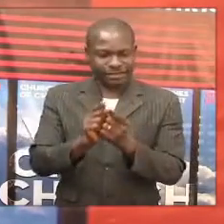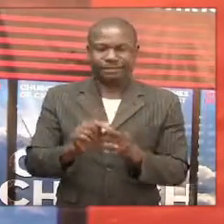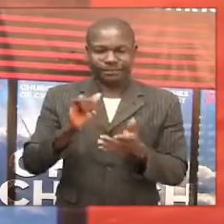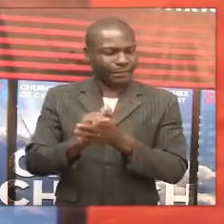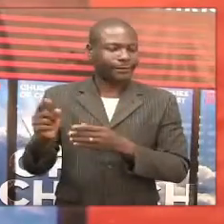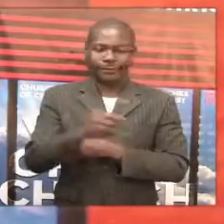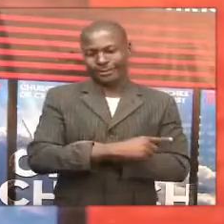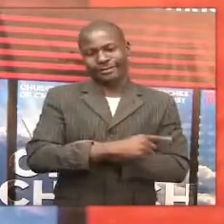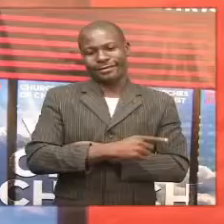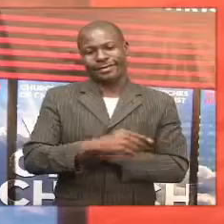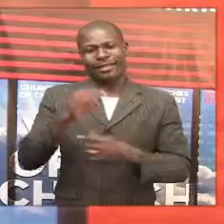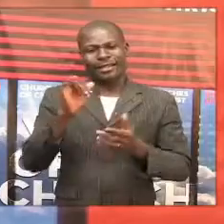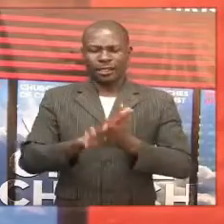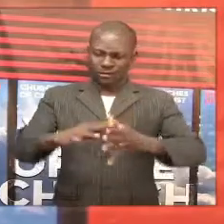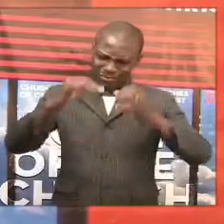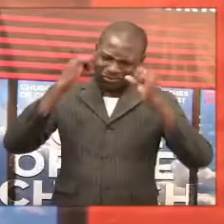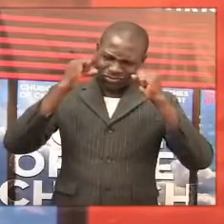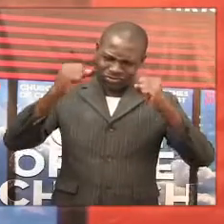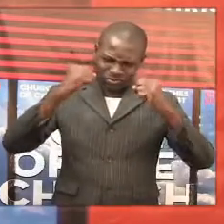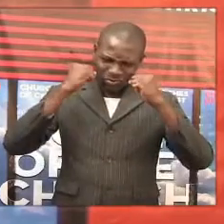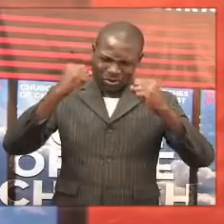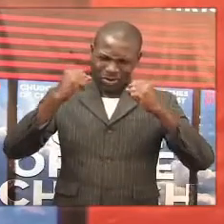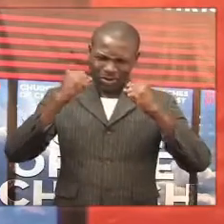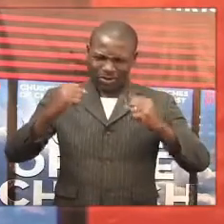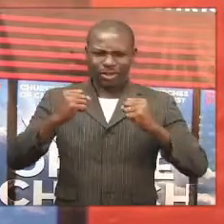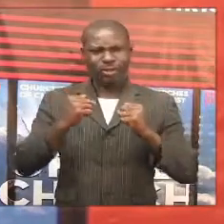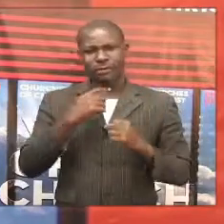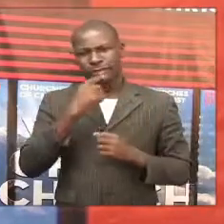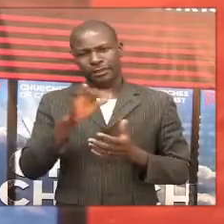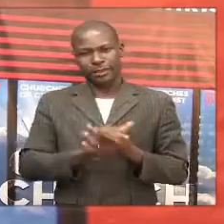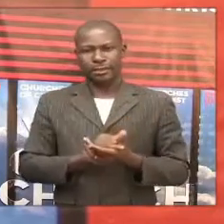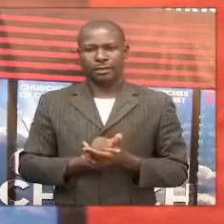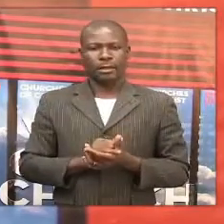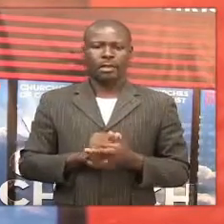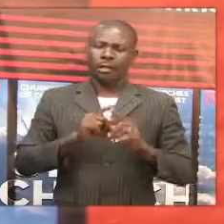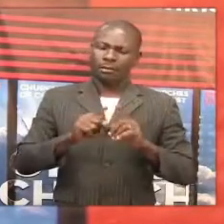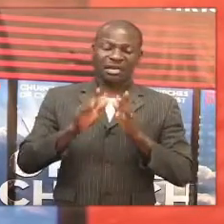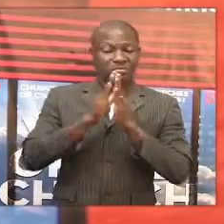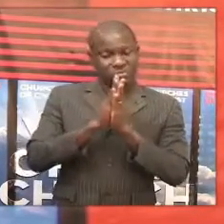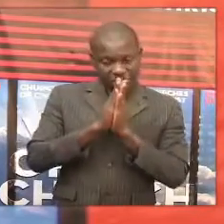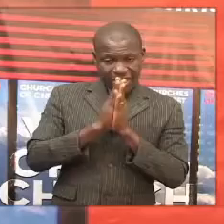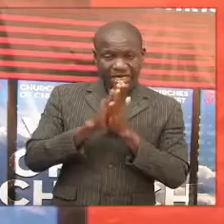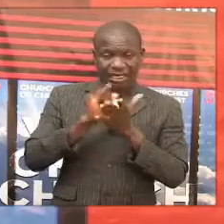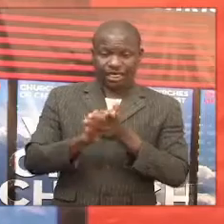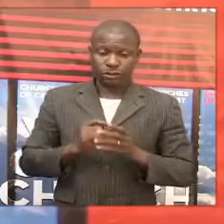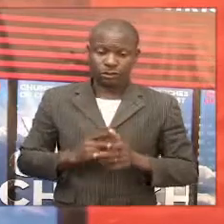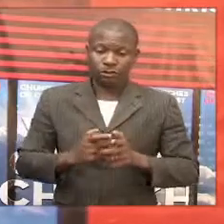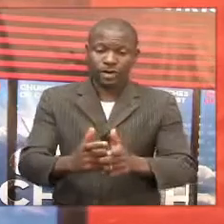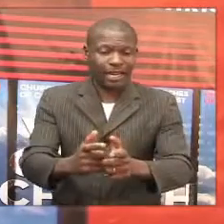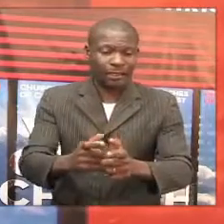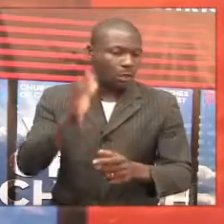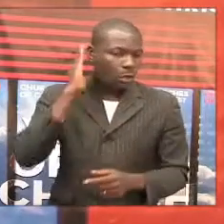no omo dia hode pa ne kasa se mu ye enti mompa ye se de be ya mudwane no